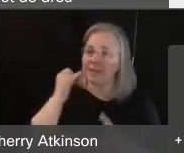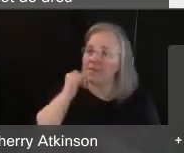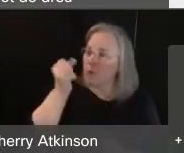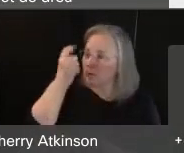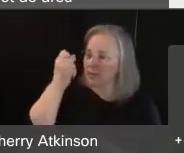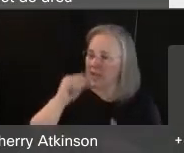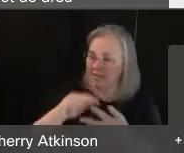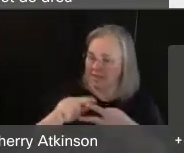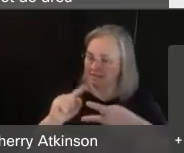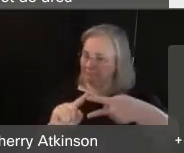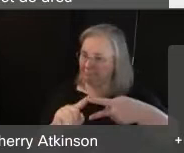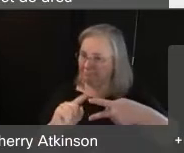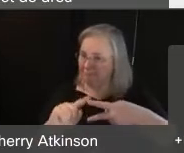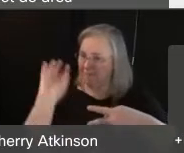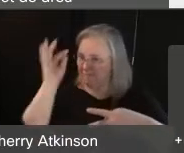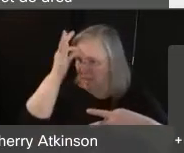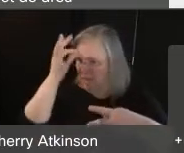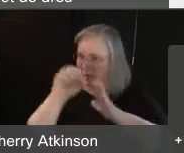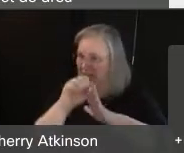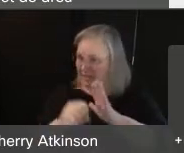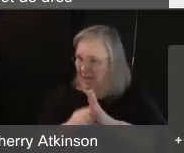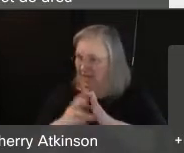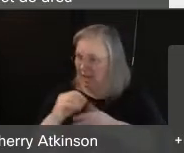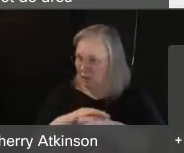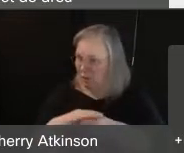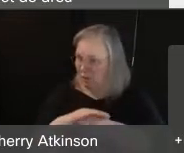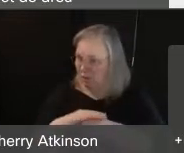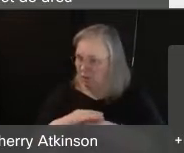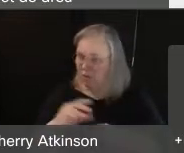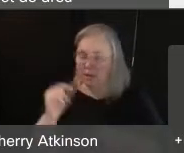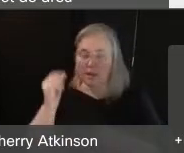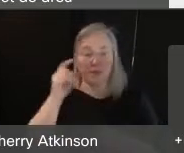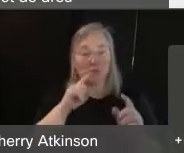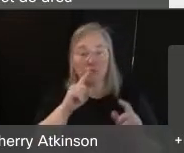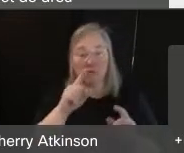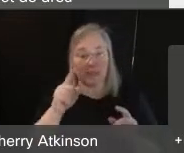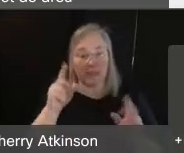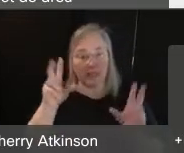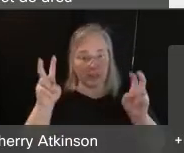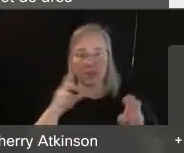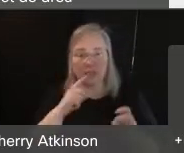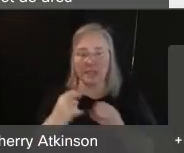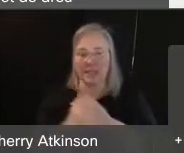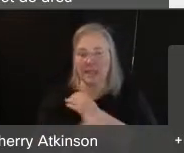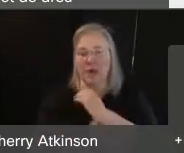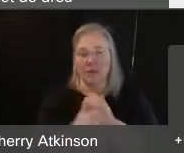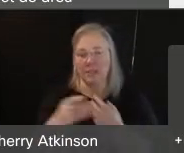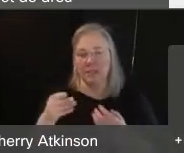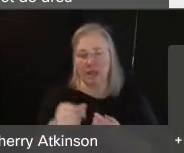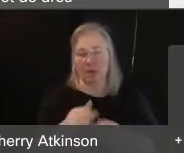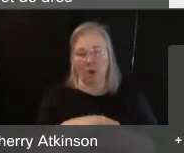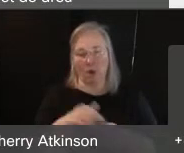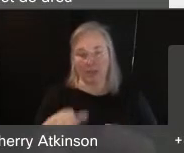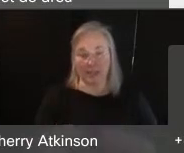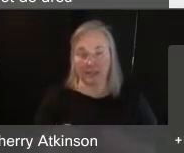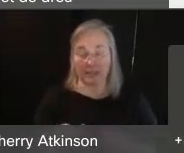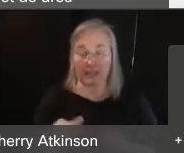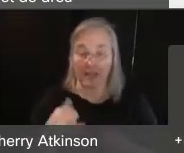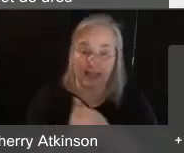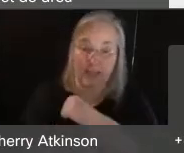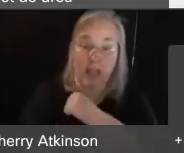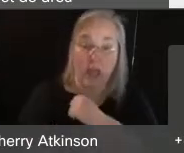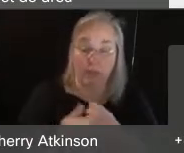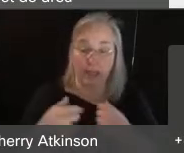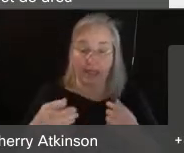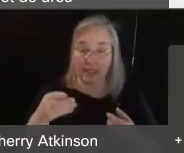state, and I mean the issue really is the county spending. This is the county spending affordability, and I